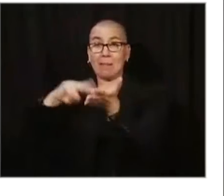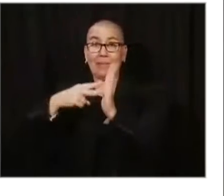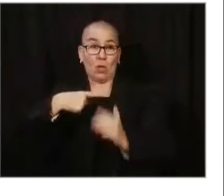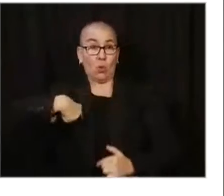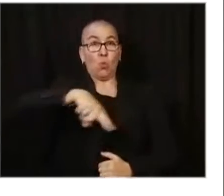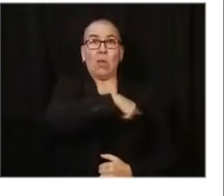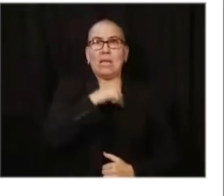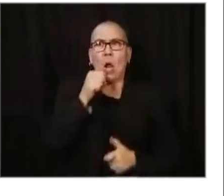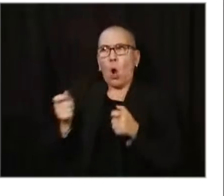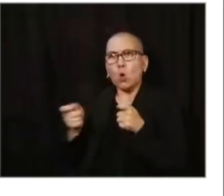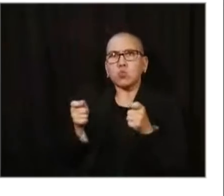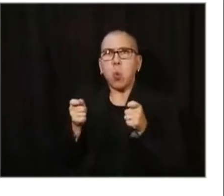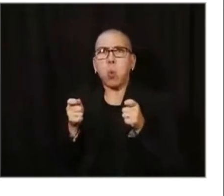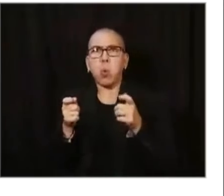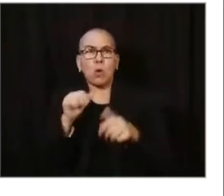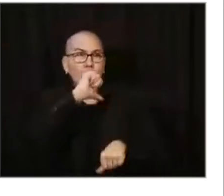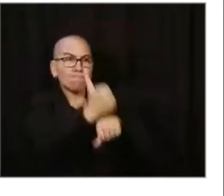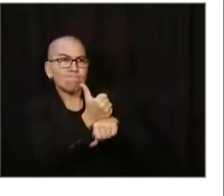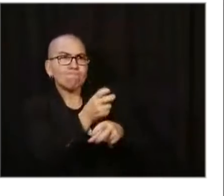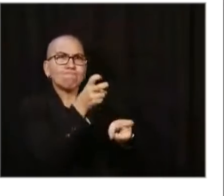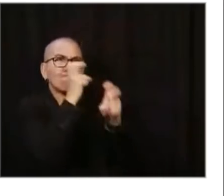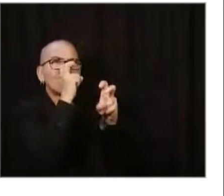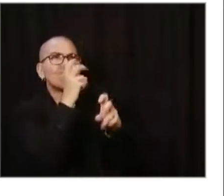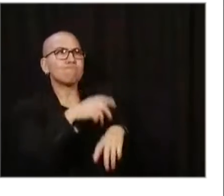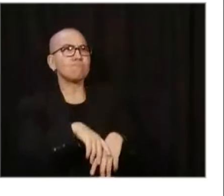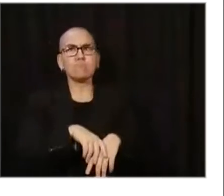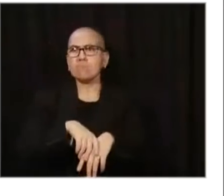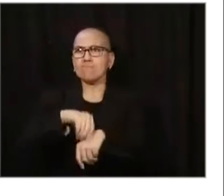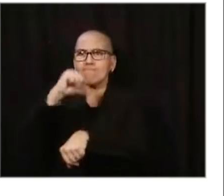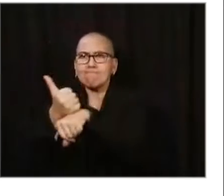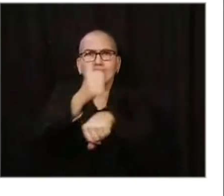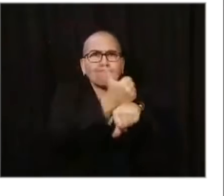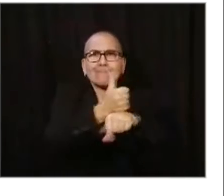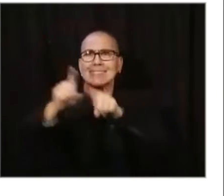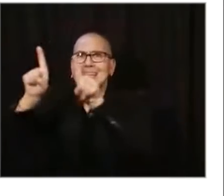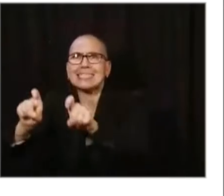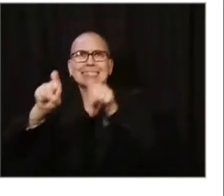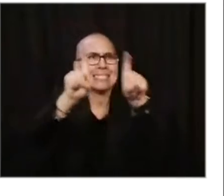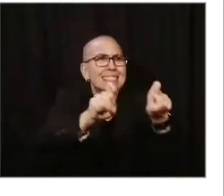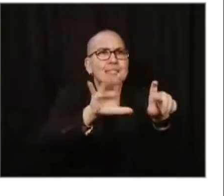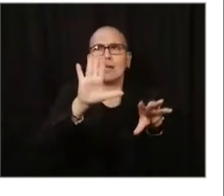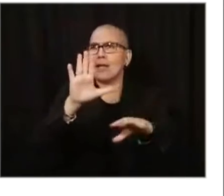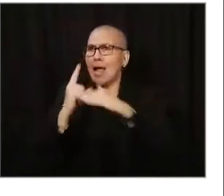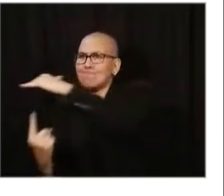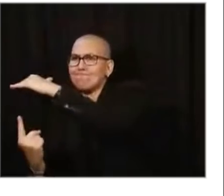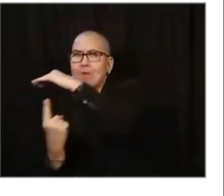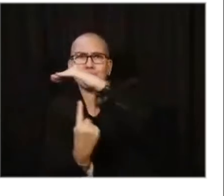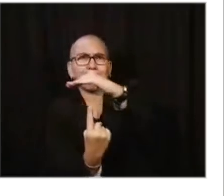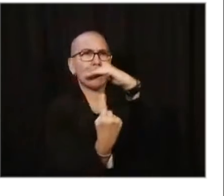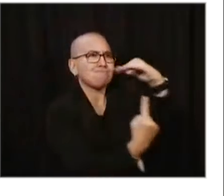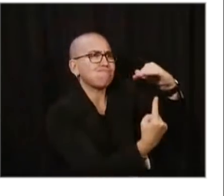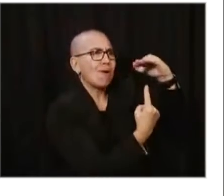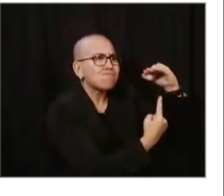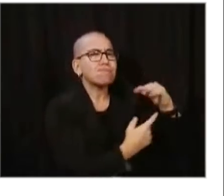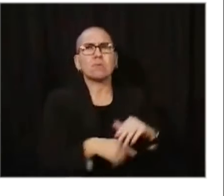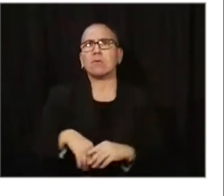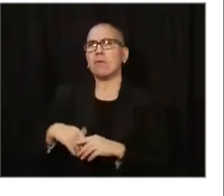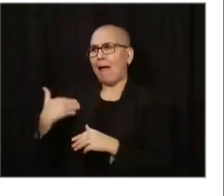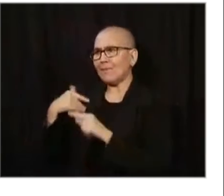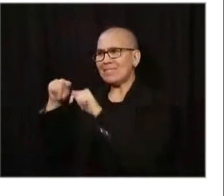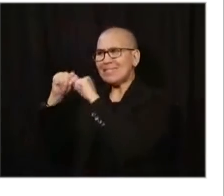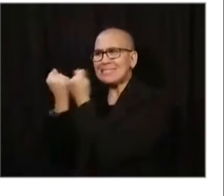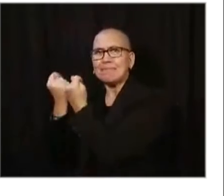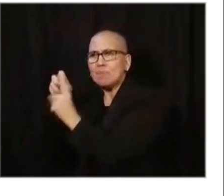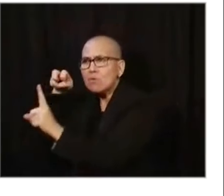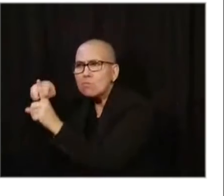and contact tracing and isolating folks with cases, we are going to get this. And so over the last about